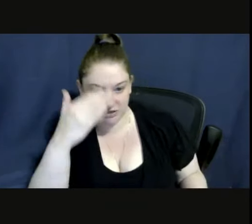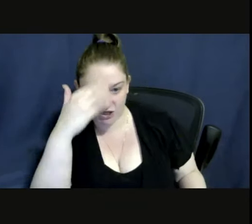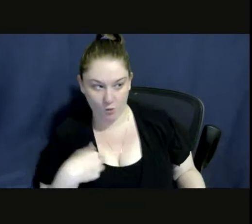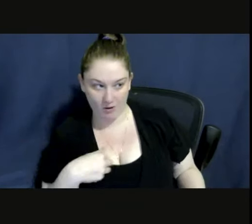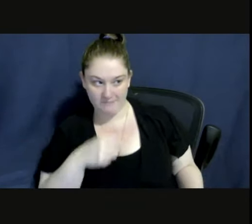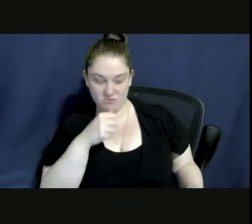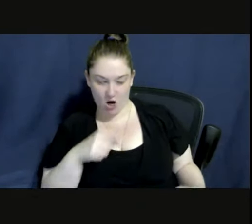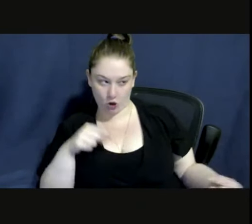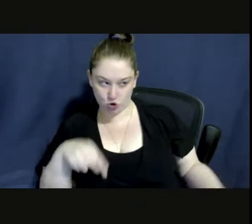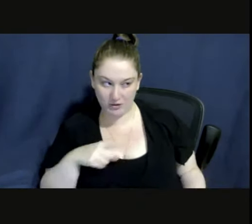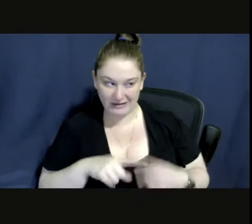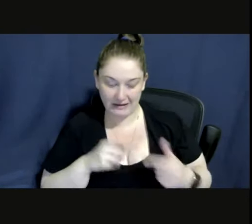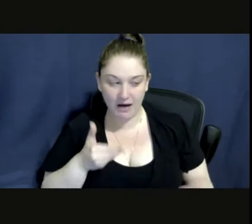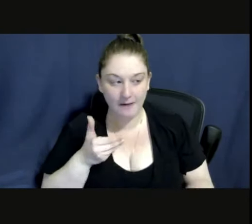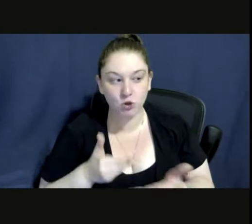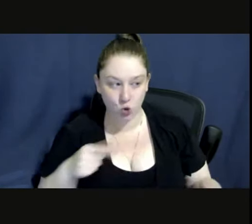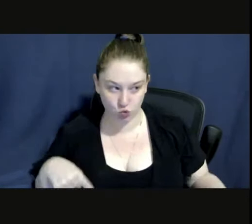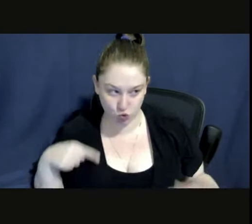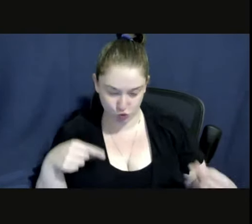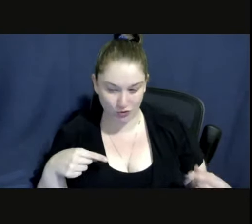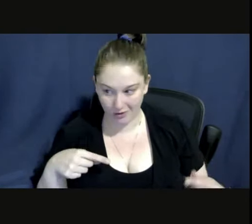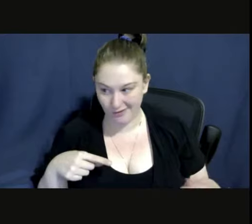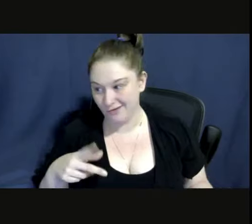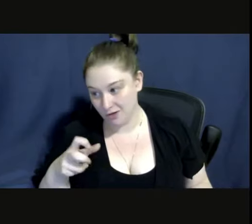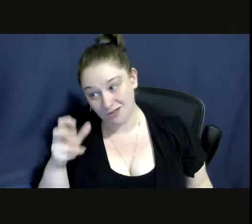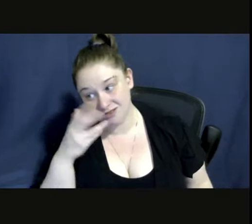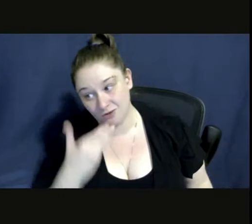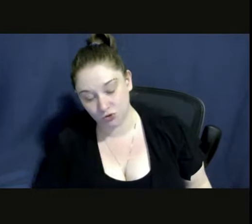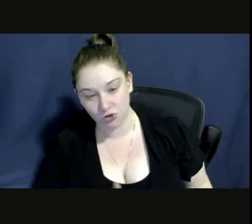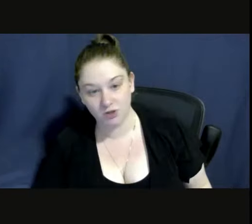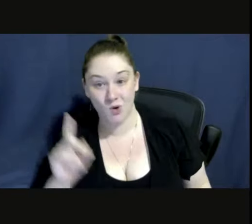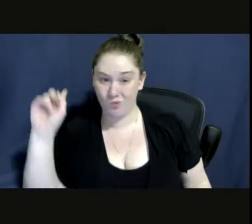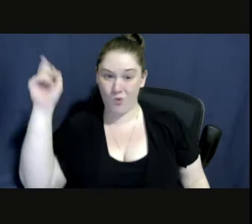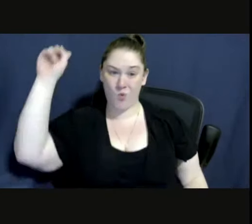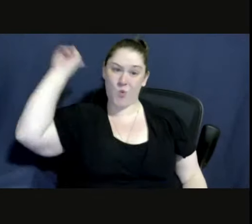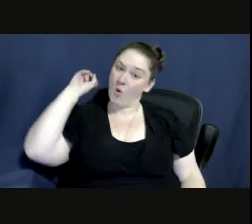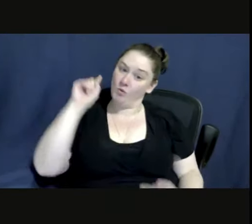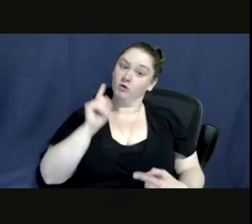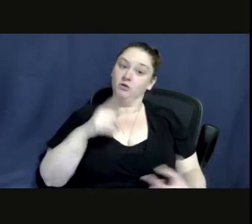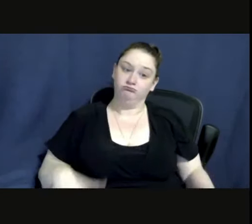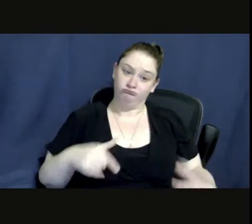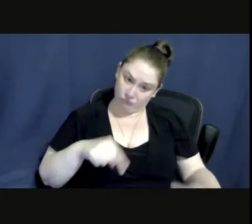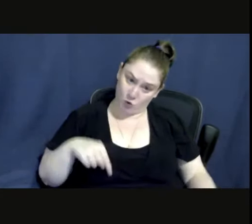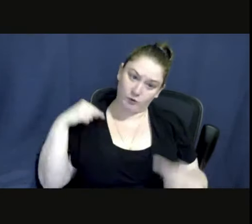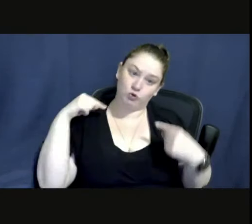but I'm close to struggling. Okay, sounds good. We're struggling in the back.